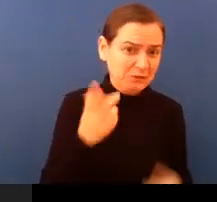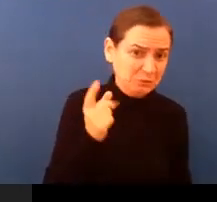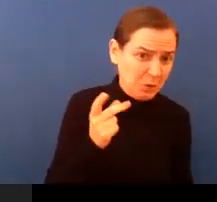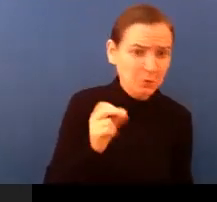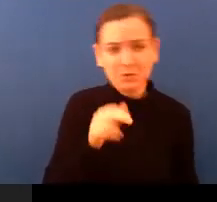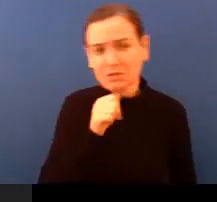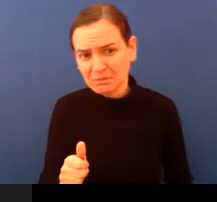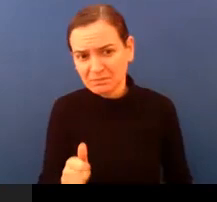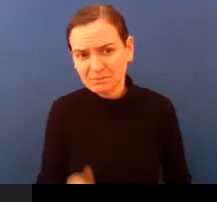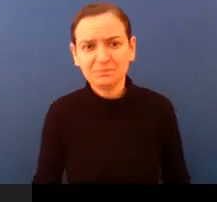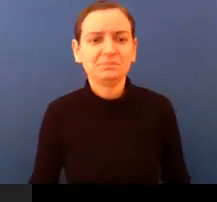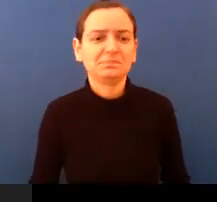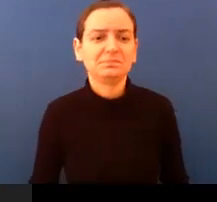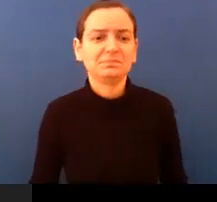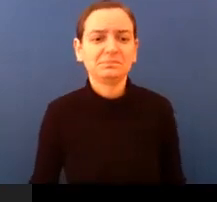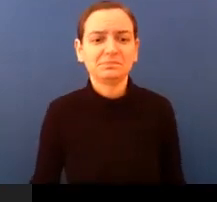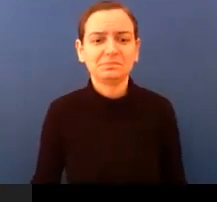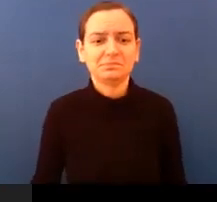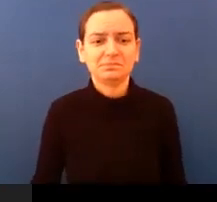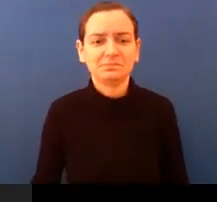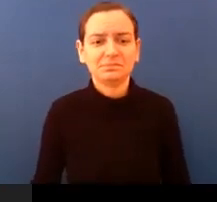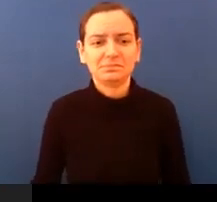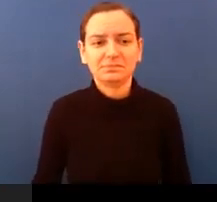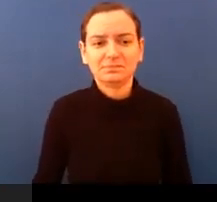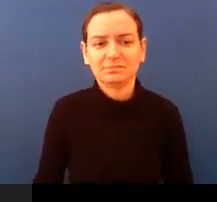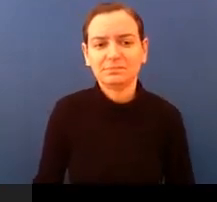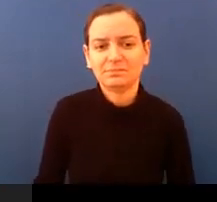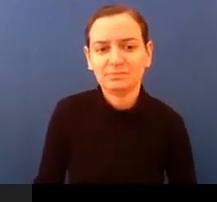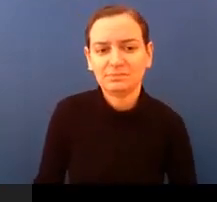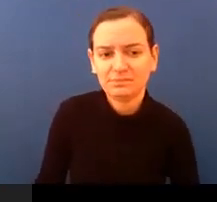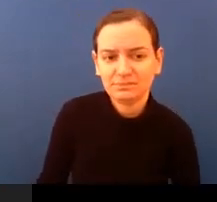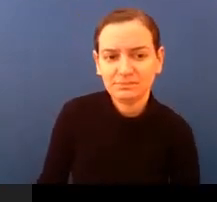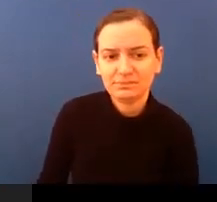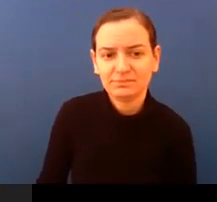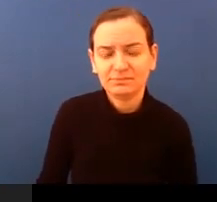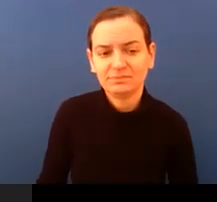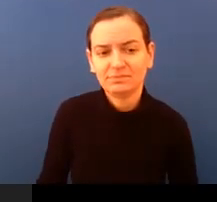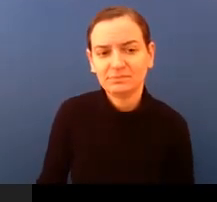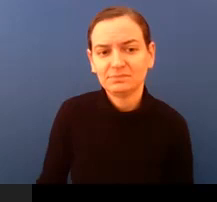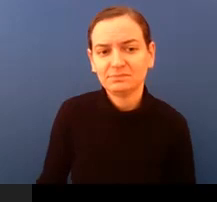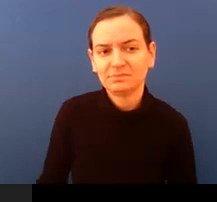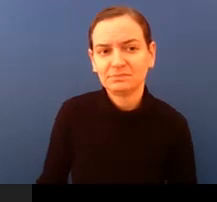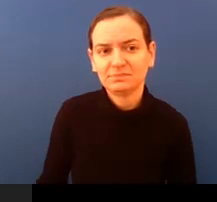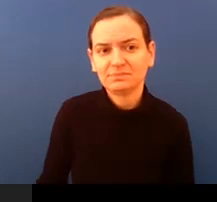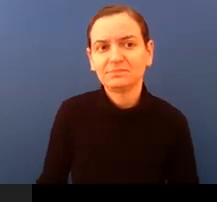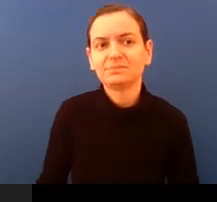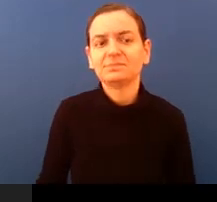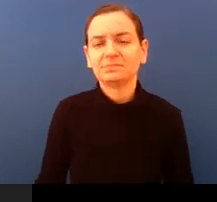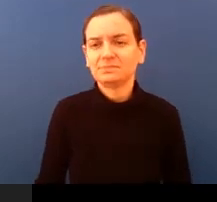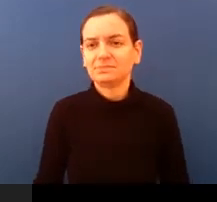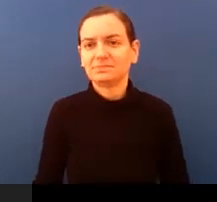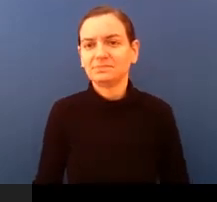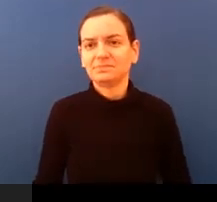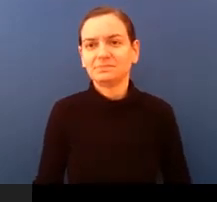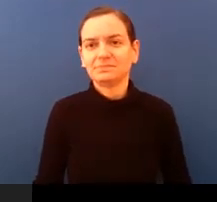might want to work for in the future. I want to thank the orientation and mobility staff at the Commission for the